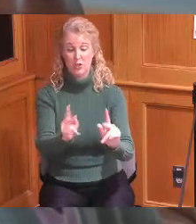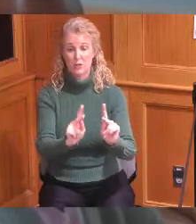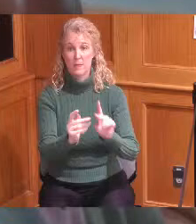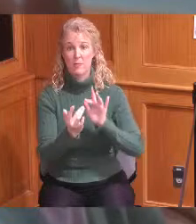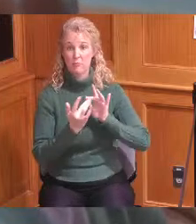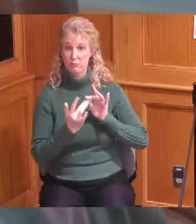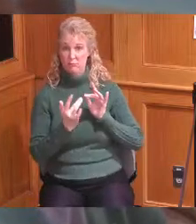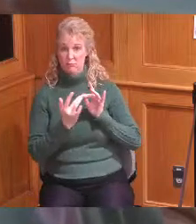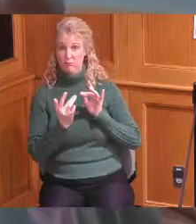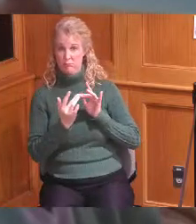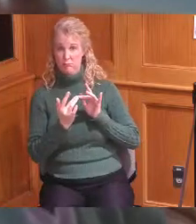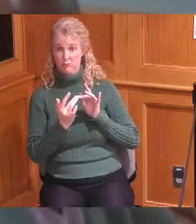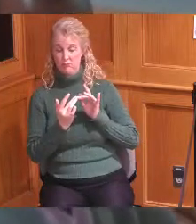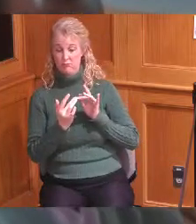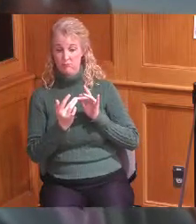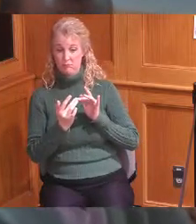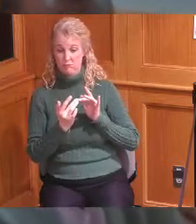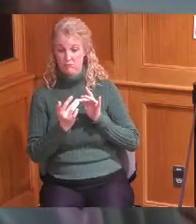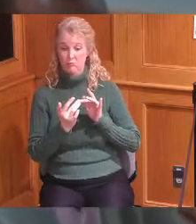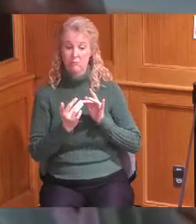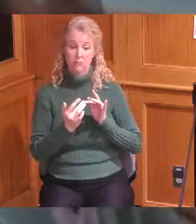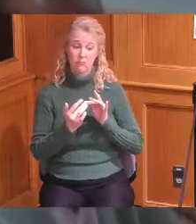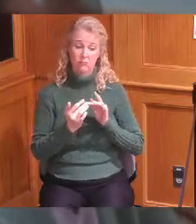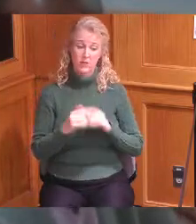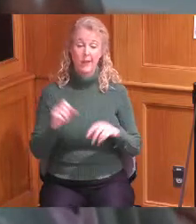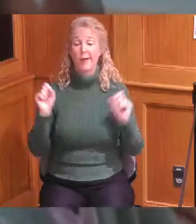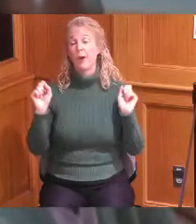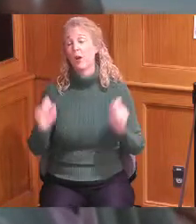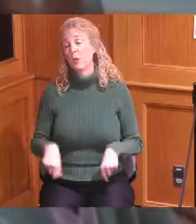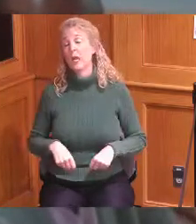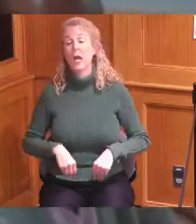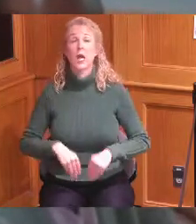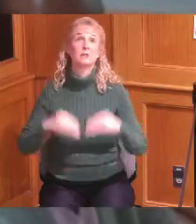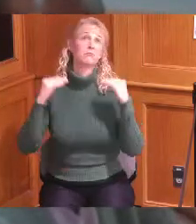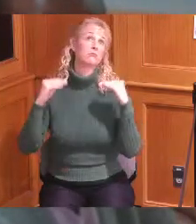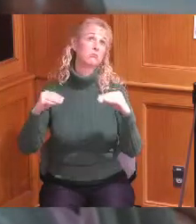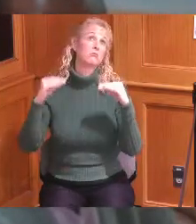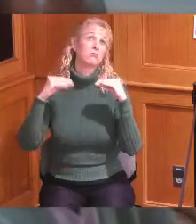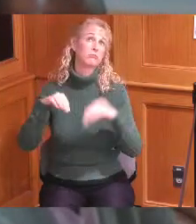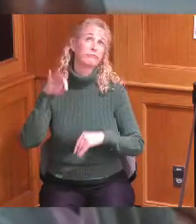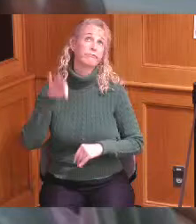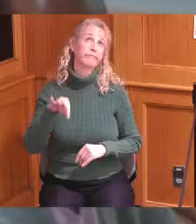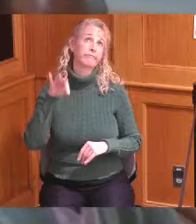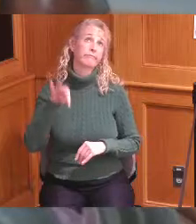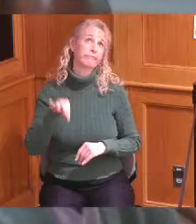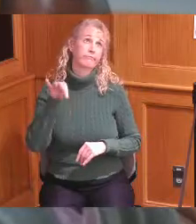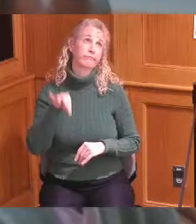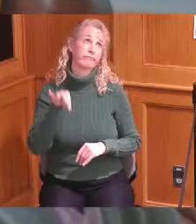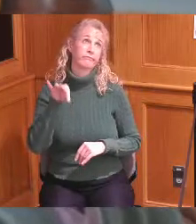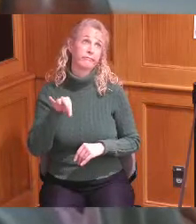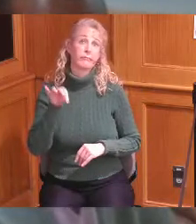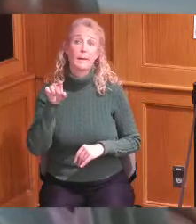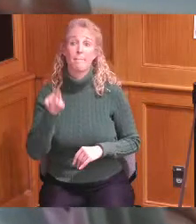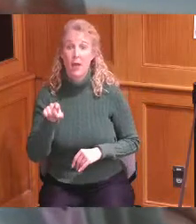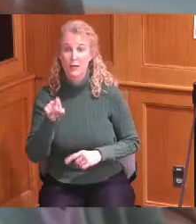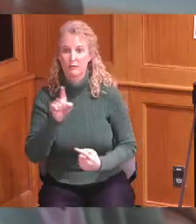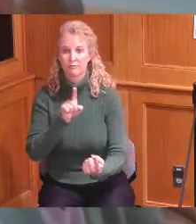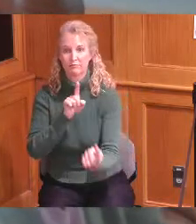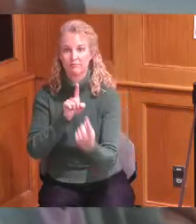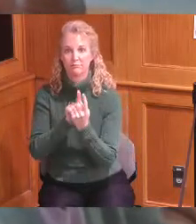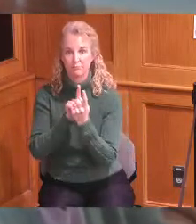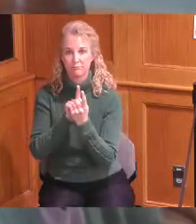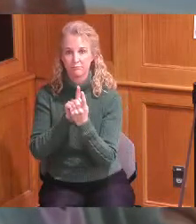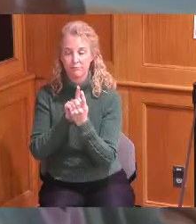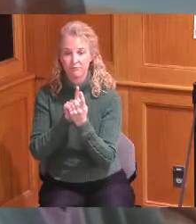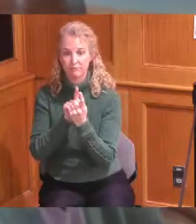one thing to talk, talk, and meet on Teams or whatever, but this was in person.